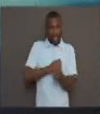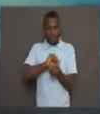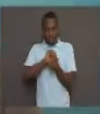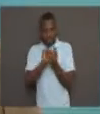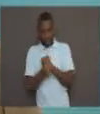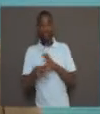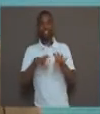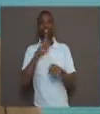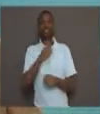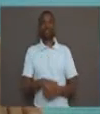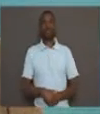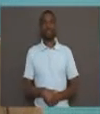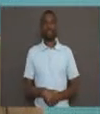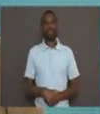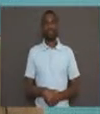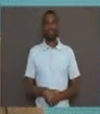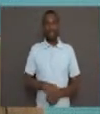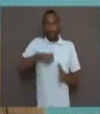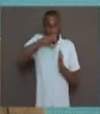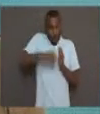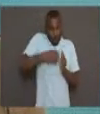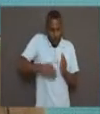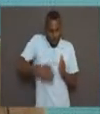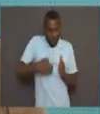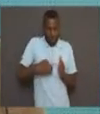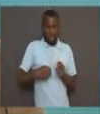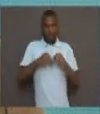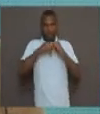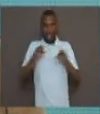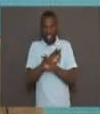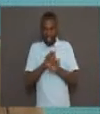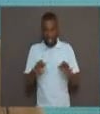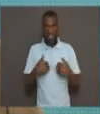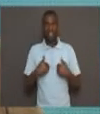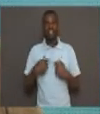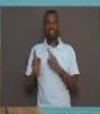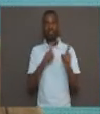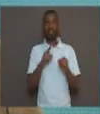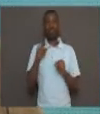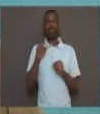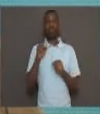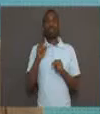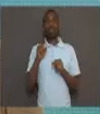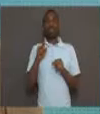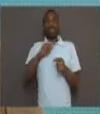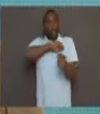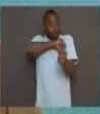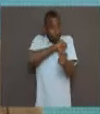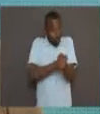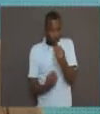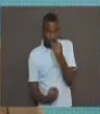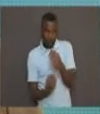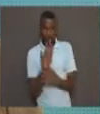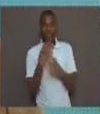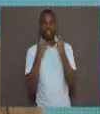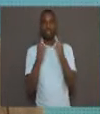energy. A coil in a magnetic field experiences a torque that